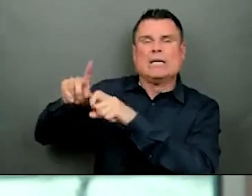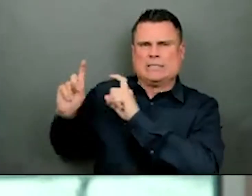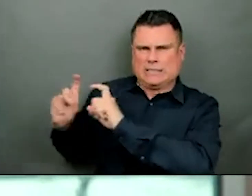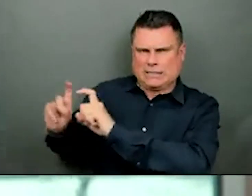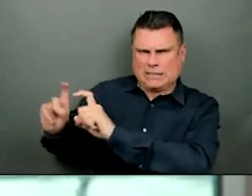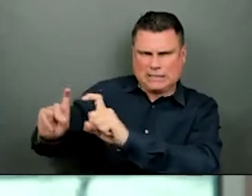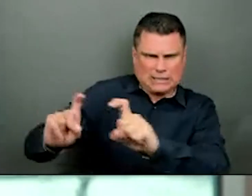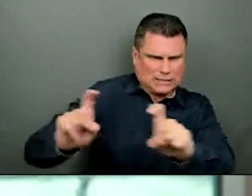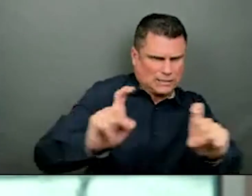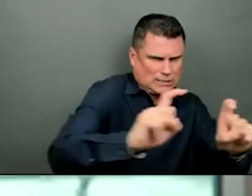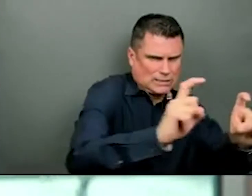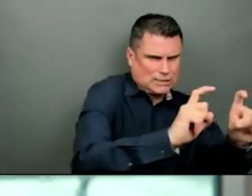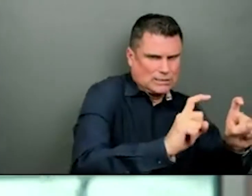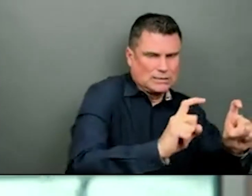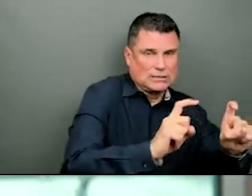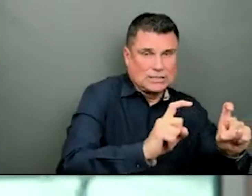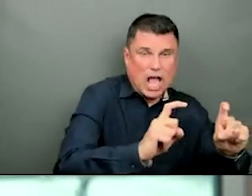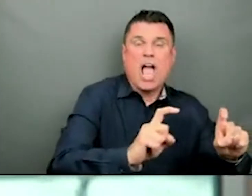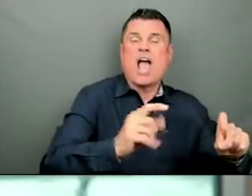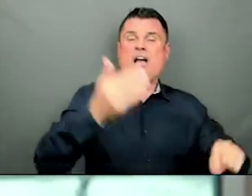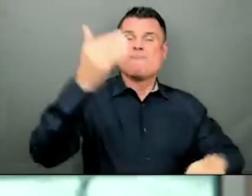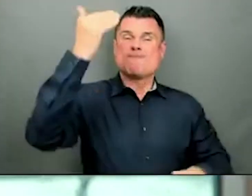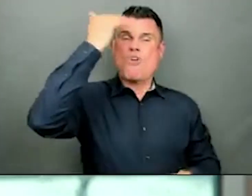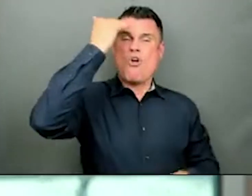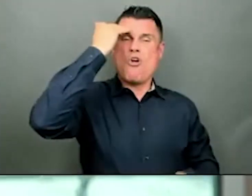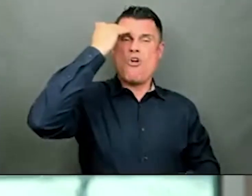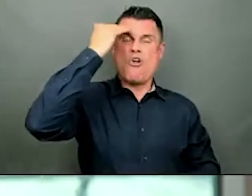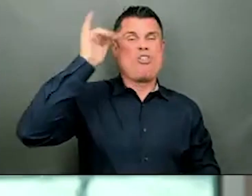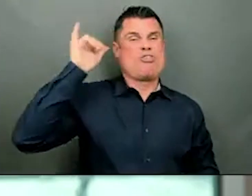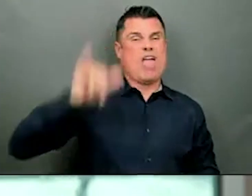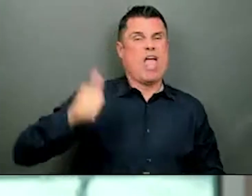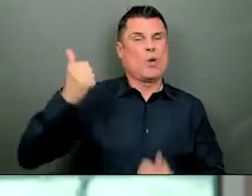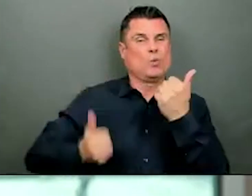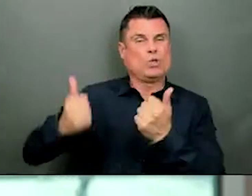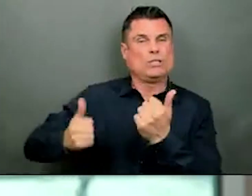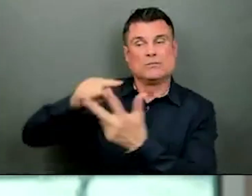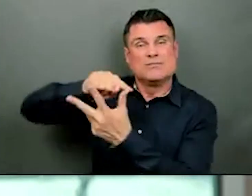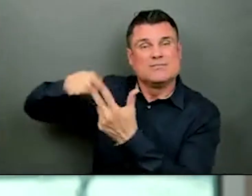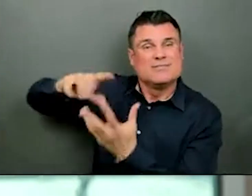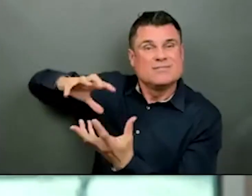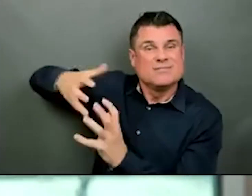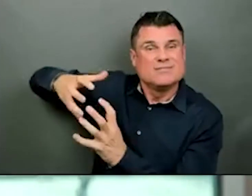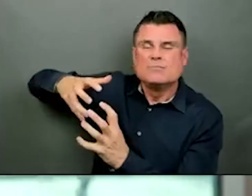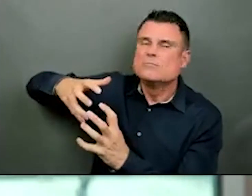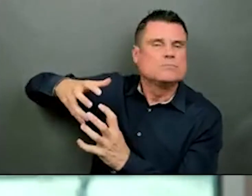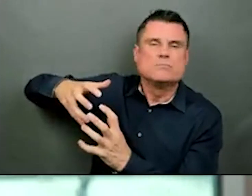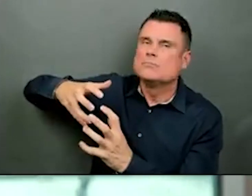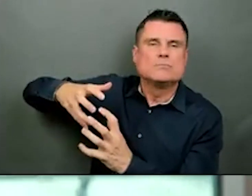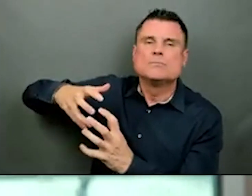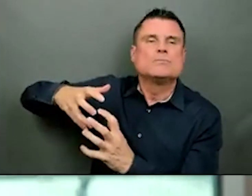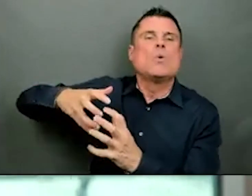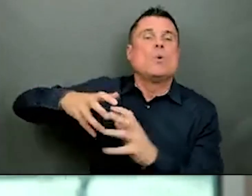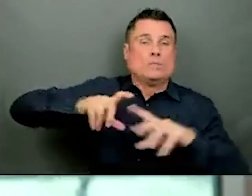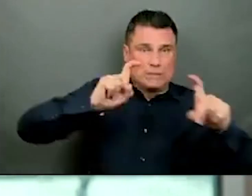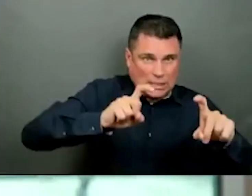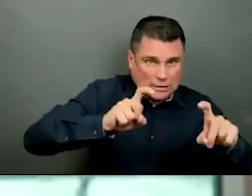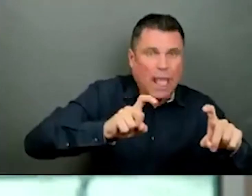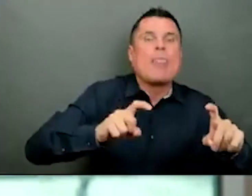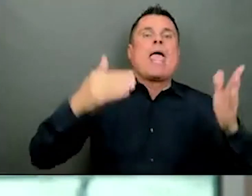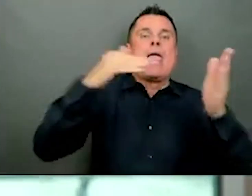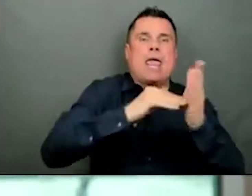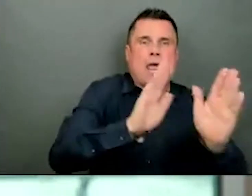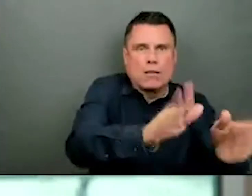end up in ICU. I can tell you that especially we've been investigating, there was a large cluster